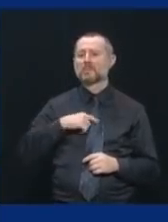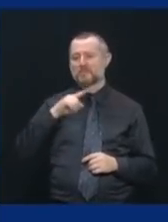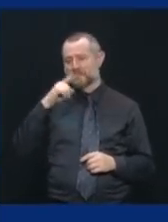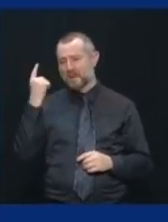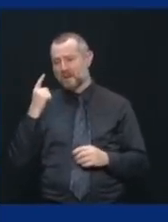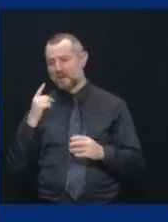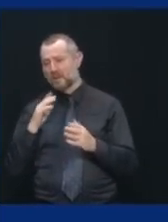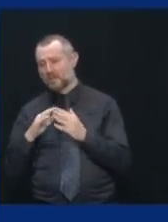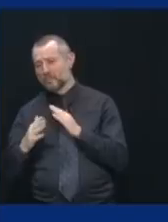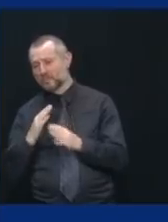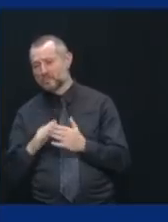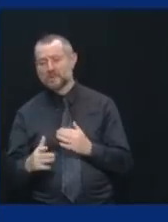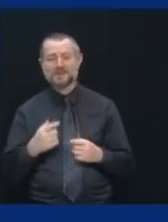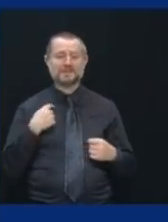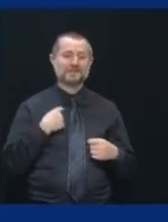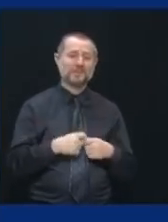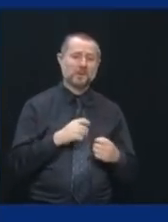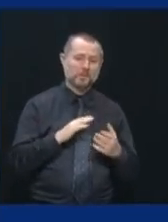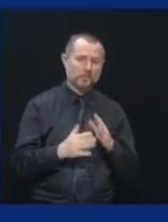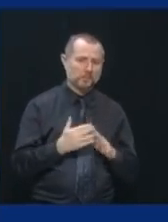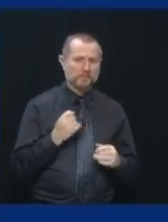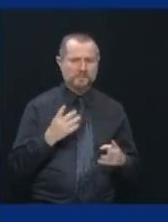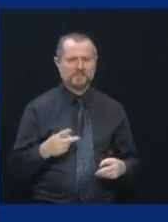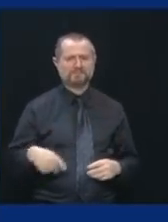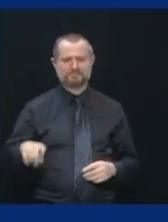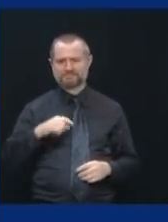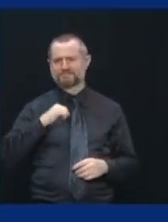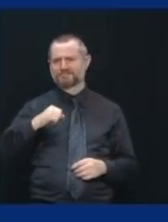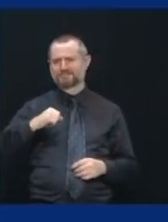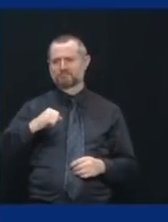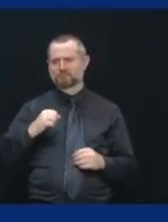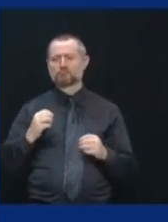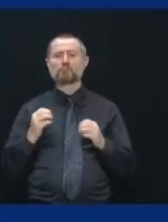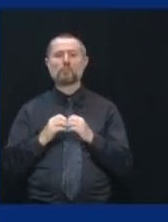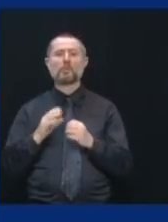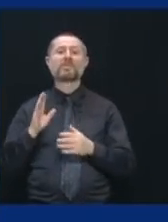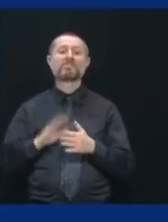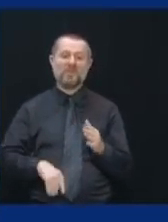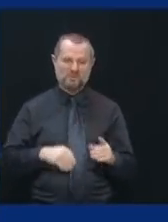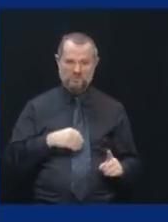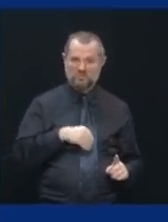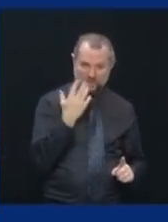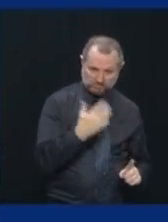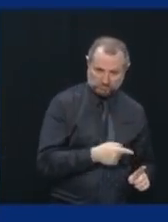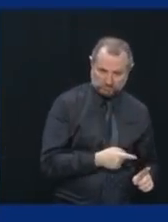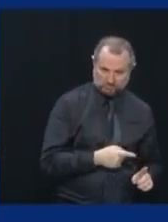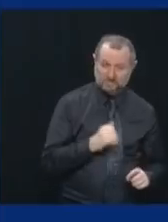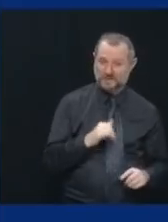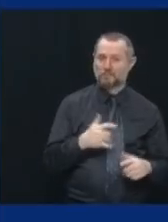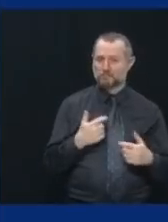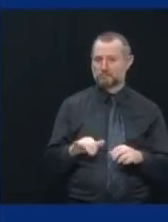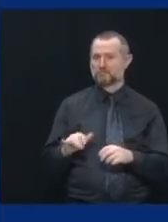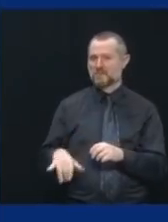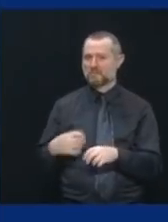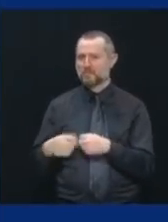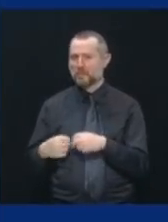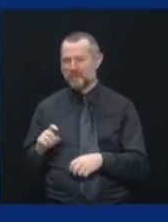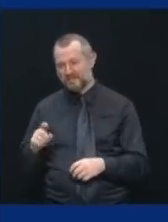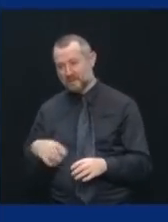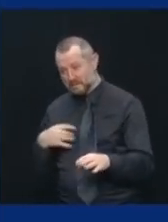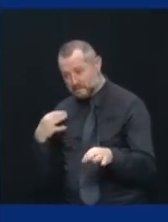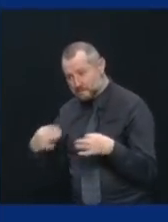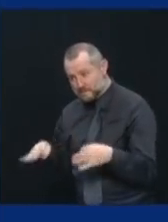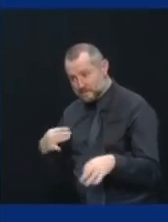and Hispanic communities. And it's a problem, and we have to deal with it. But when it became